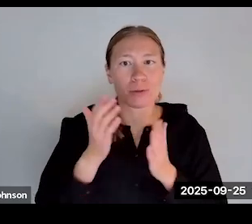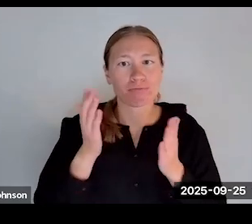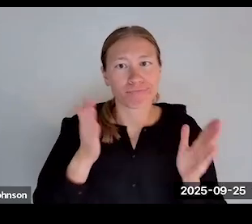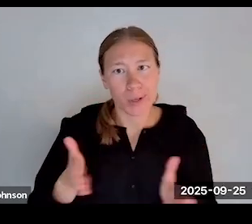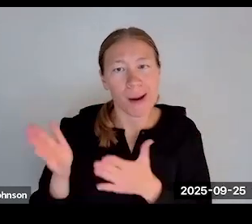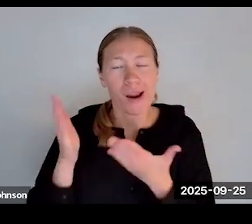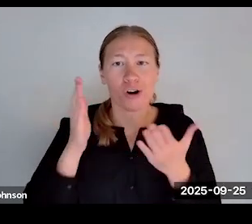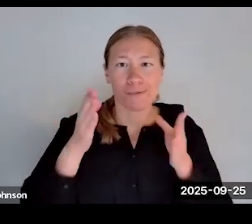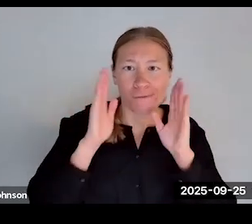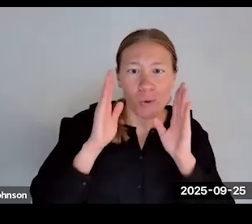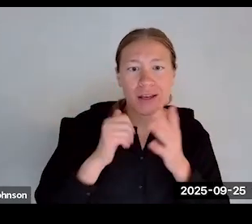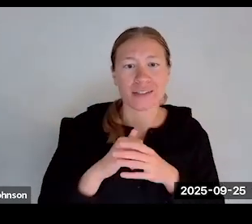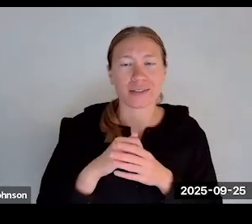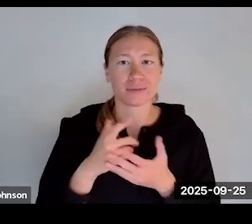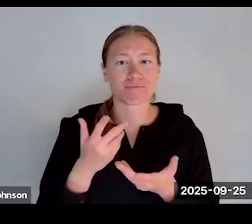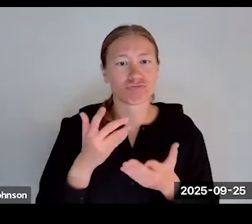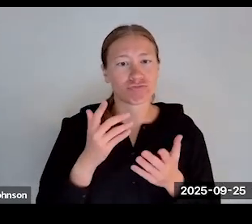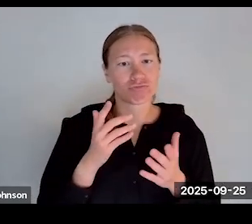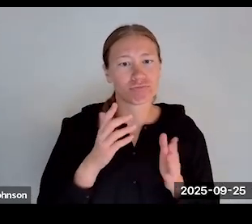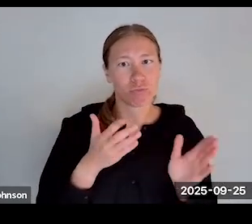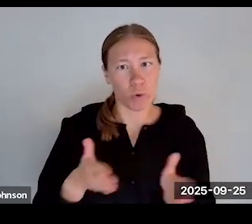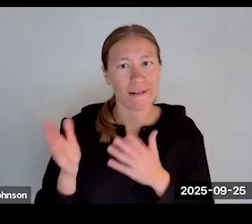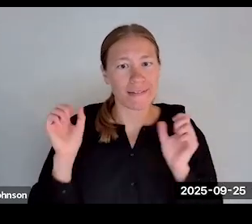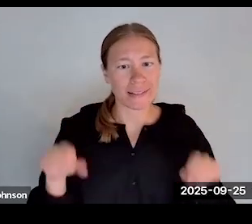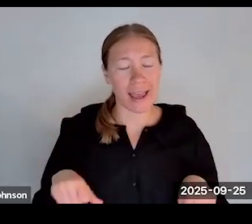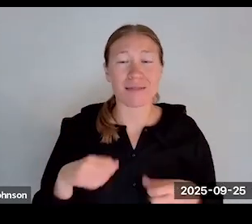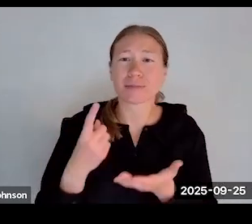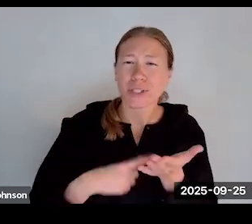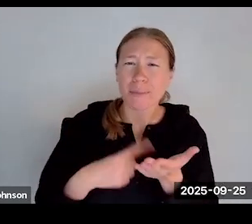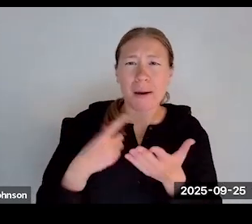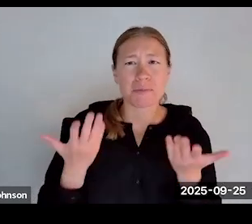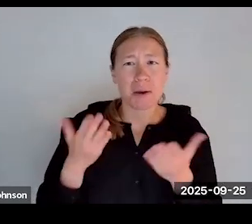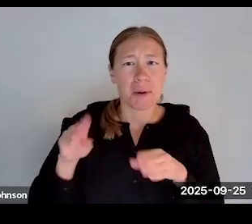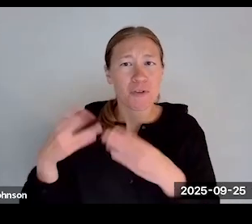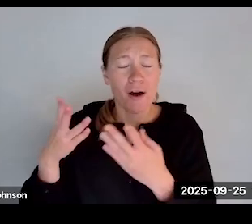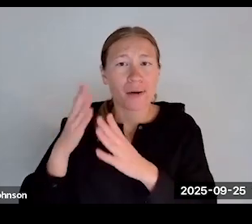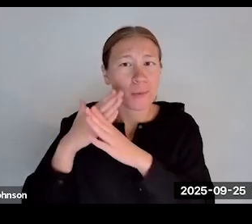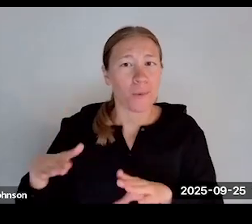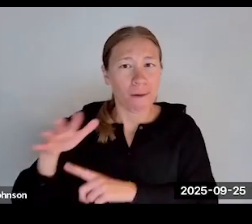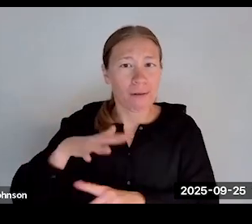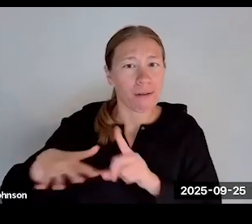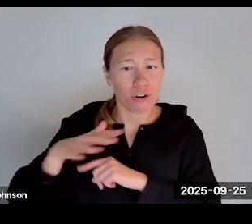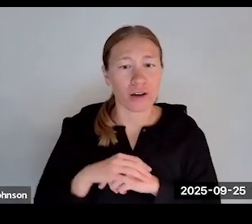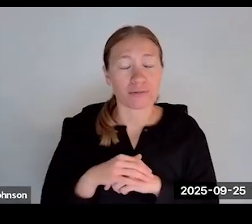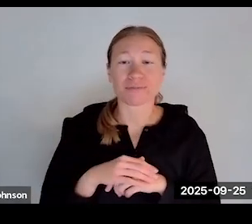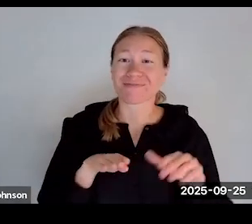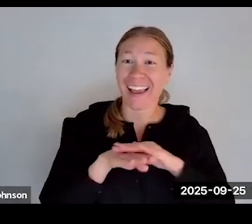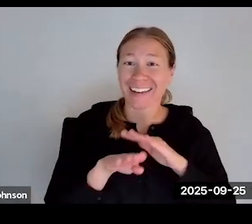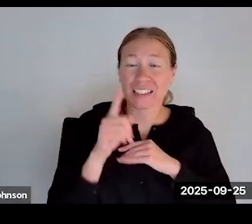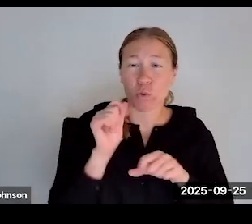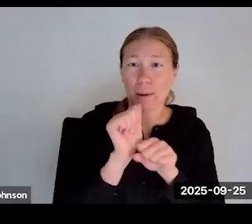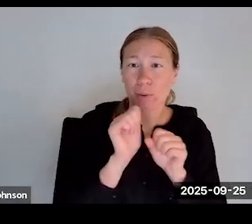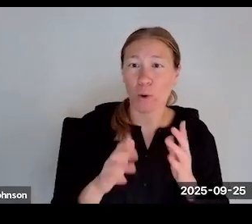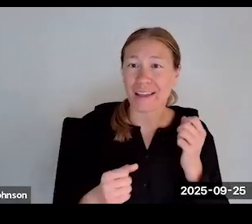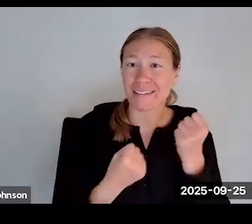organization. In some cases, providing a quieter workspace may be useful. Access to employee assistance